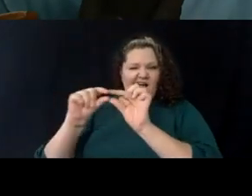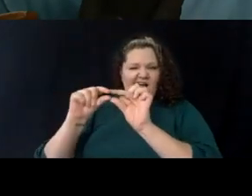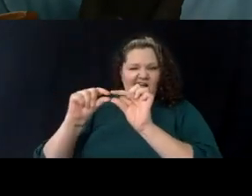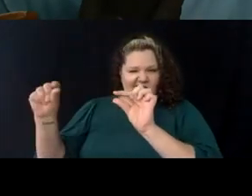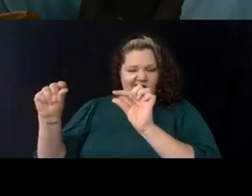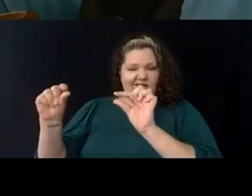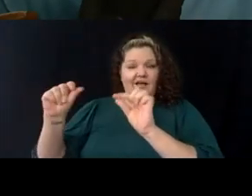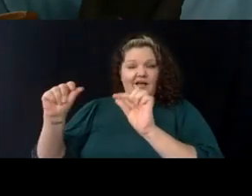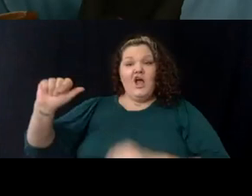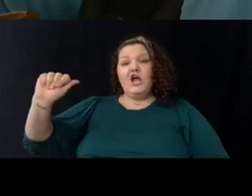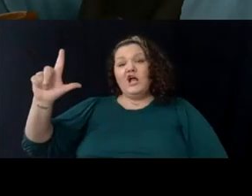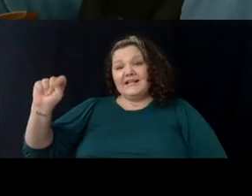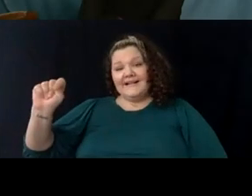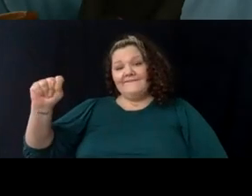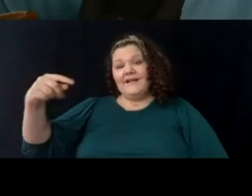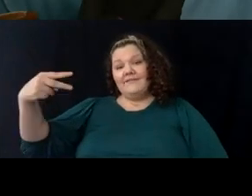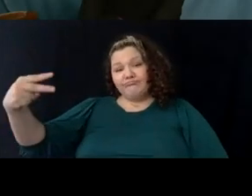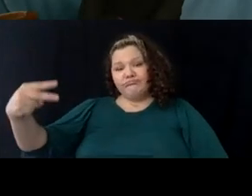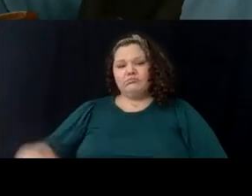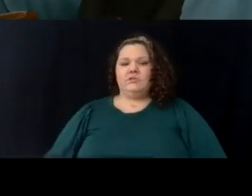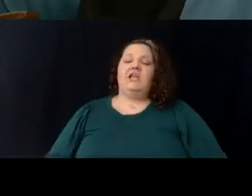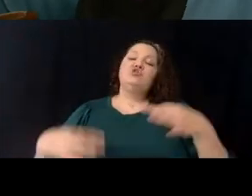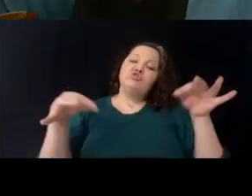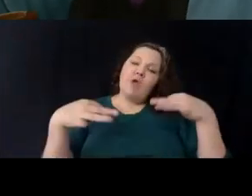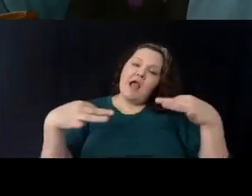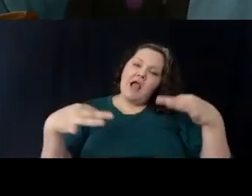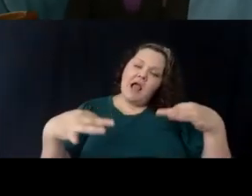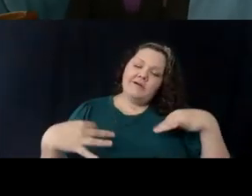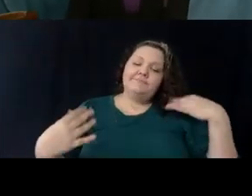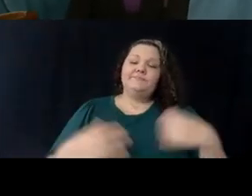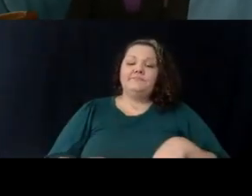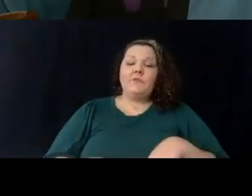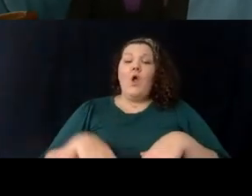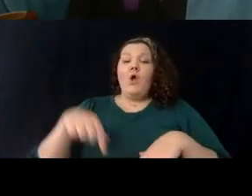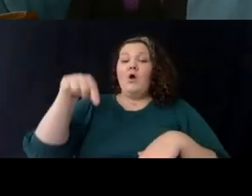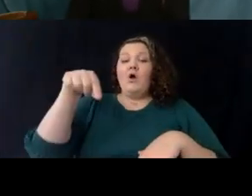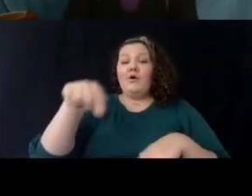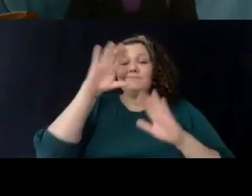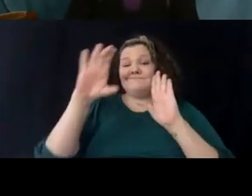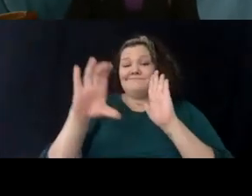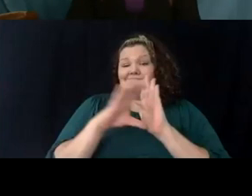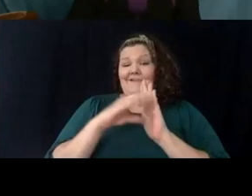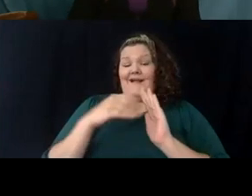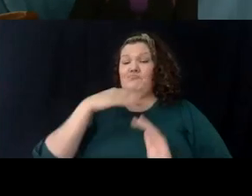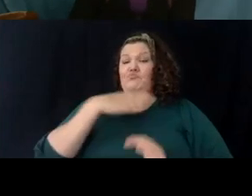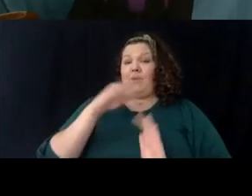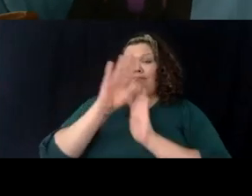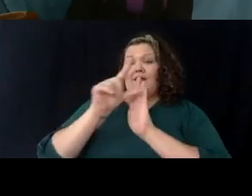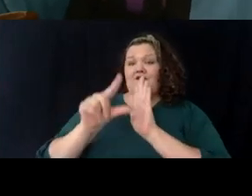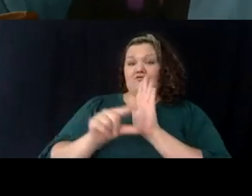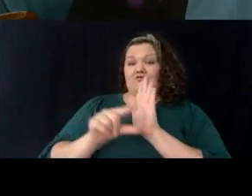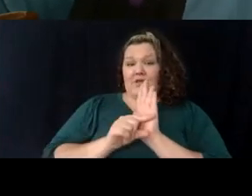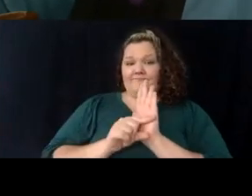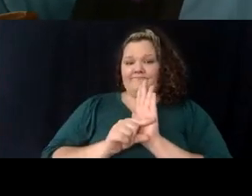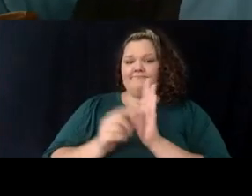parenthesis, IMGSRC. Then you have the name of your photo. And then after this particular intro and